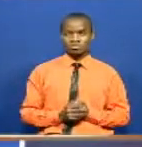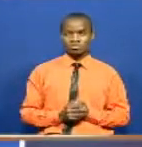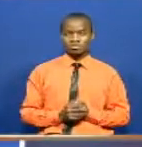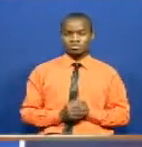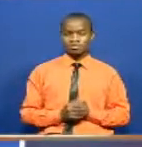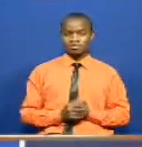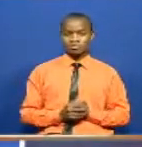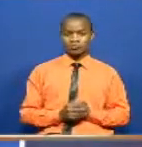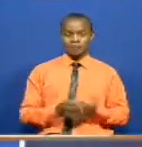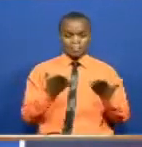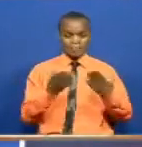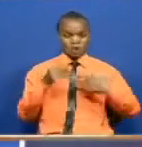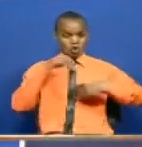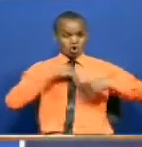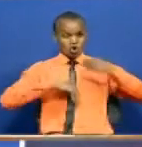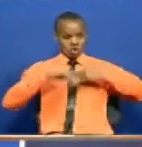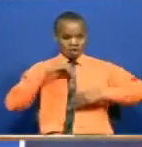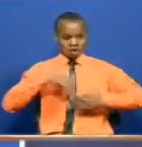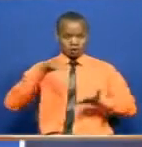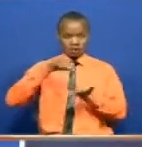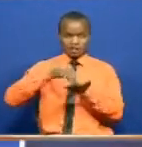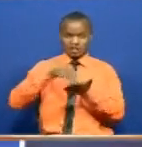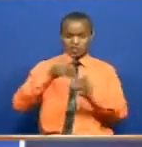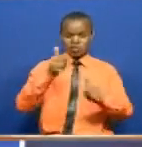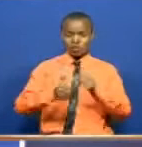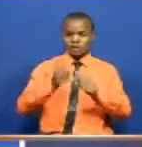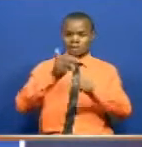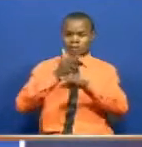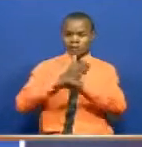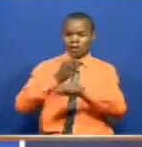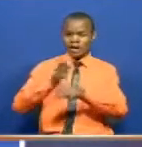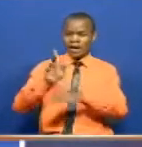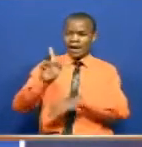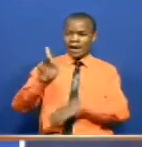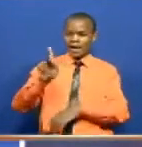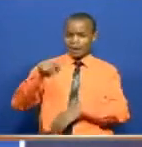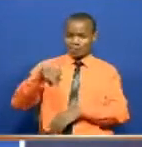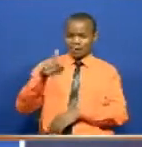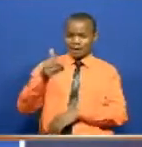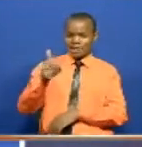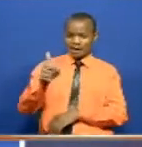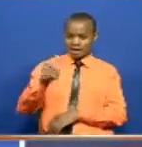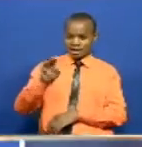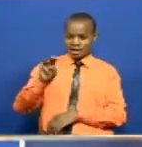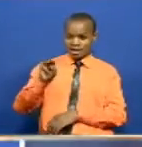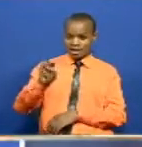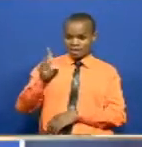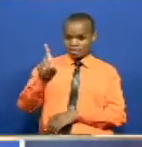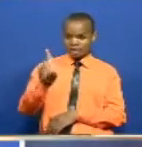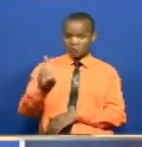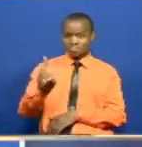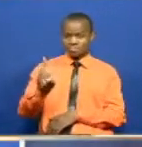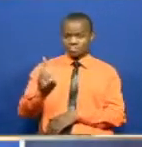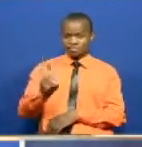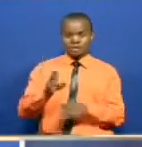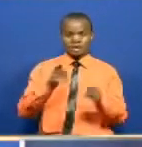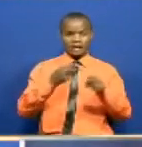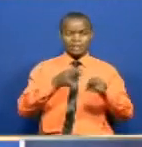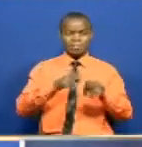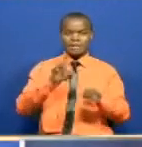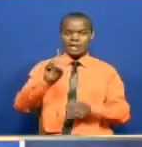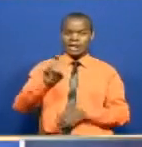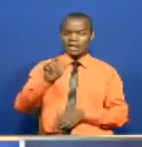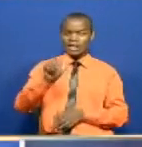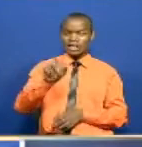Among the graft allegations leveled against the former Kenya Ports Authority Managing Director Daniel Manduku